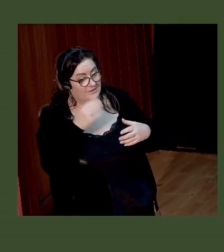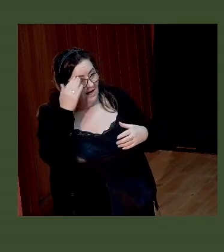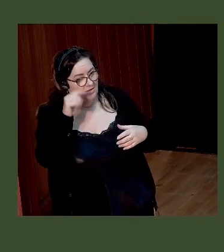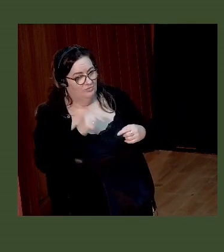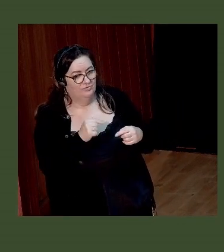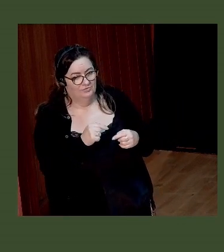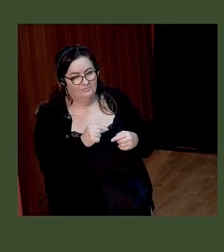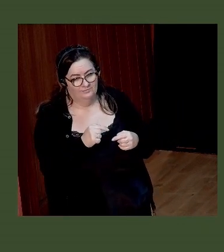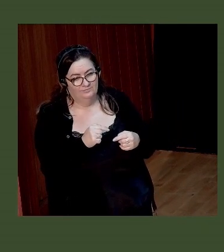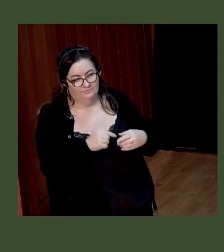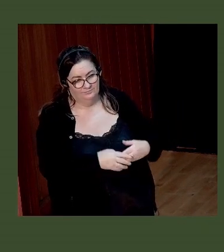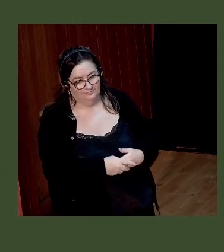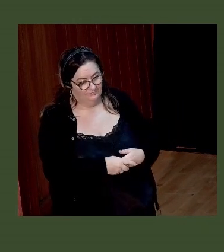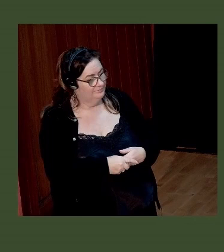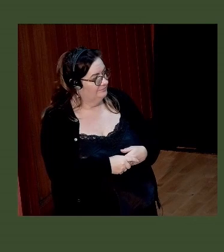Irish.